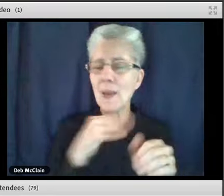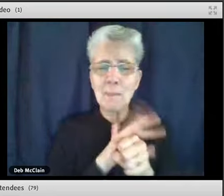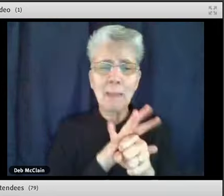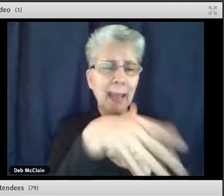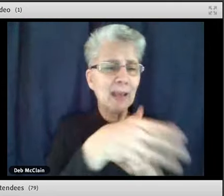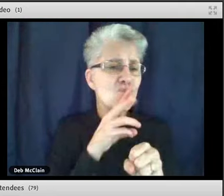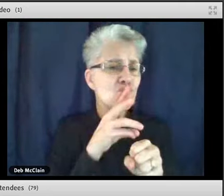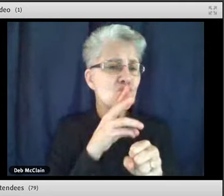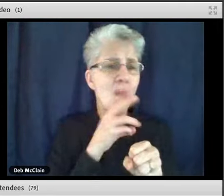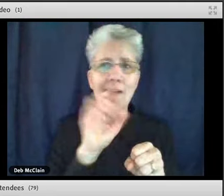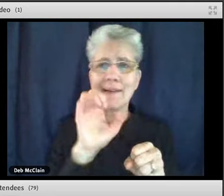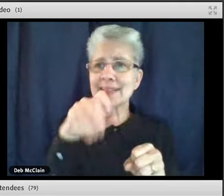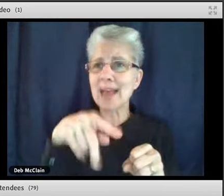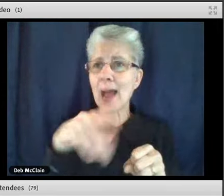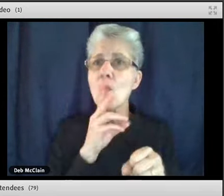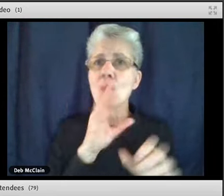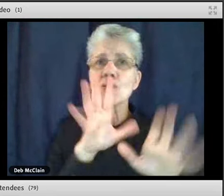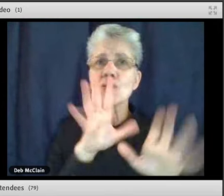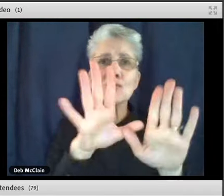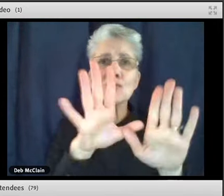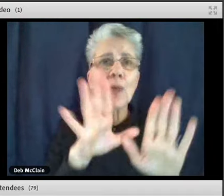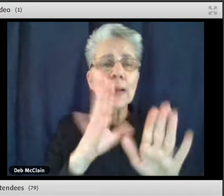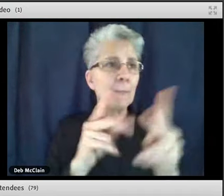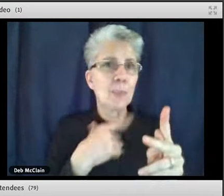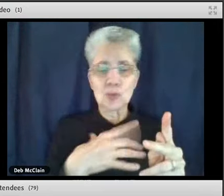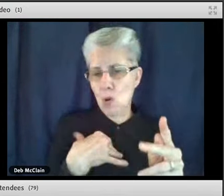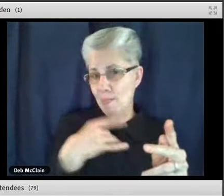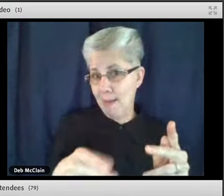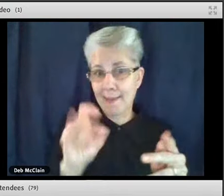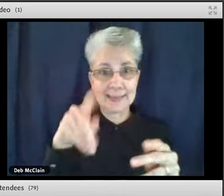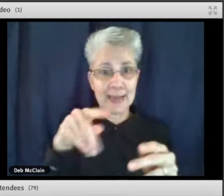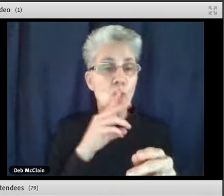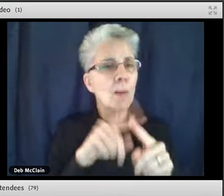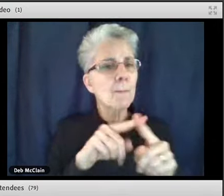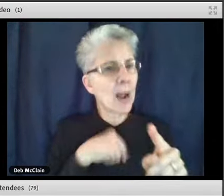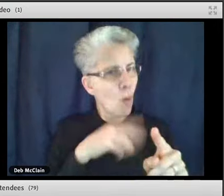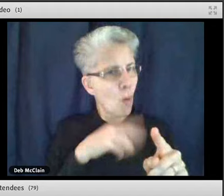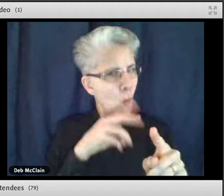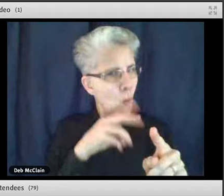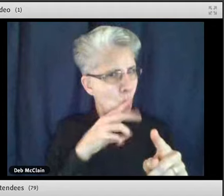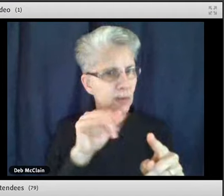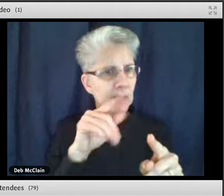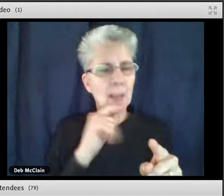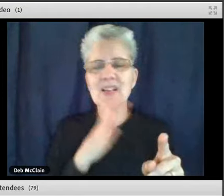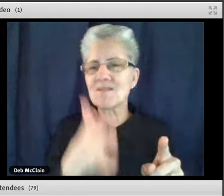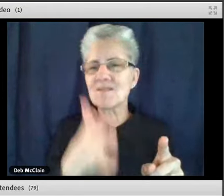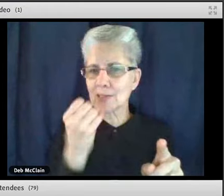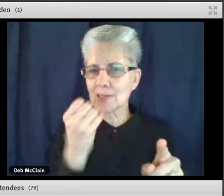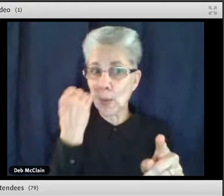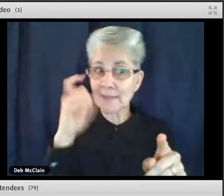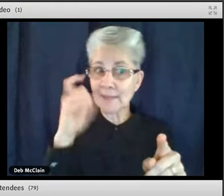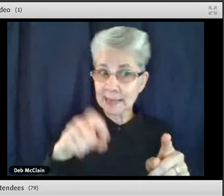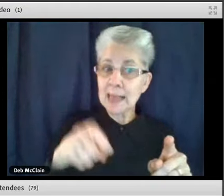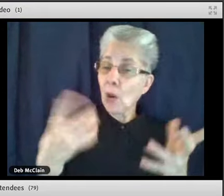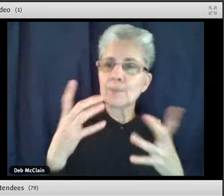is great. Some people don't like tap water, but our water supply is fine. So if necessary, buy bottled water.